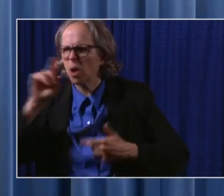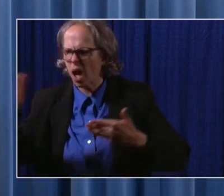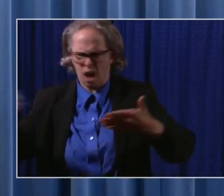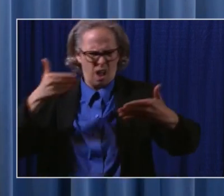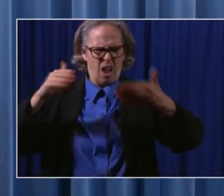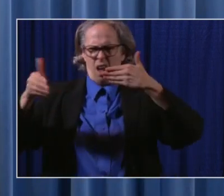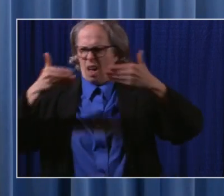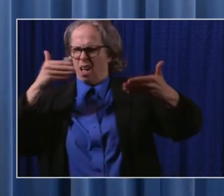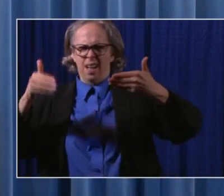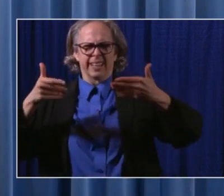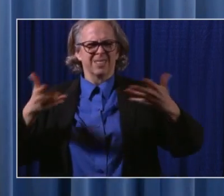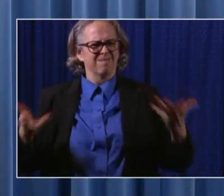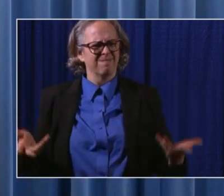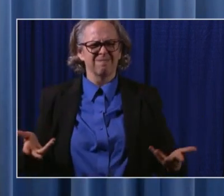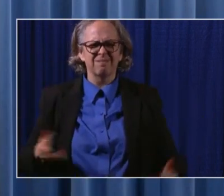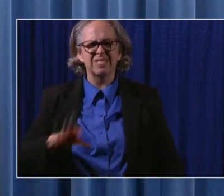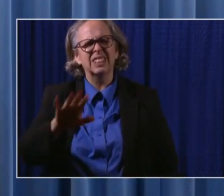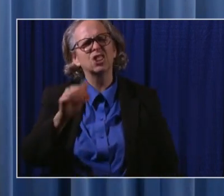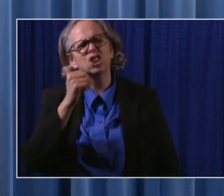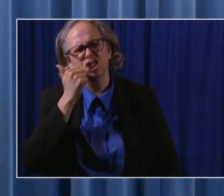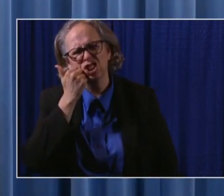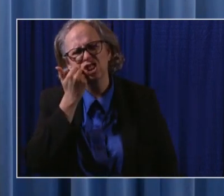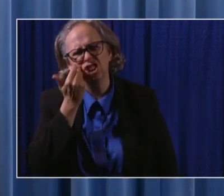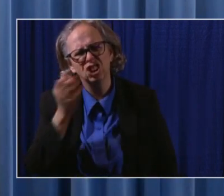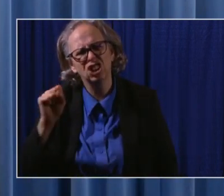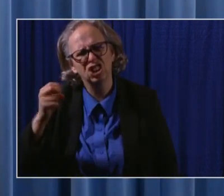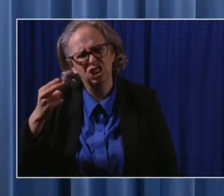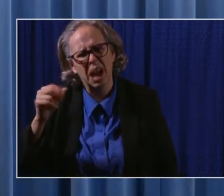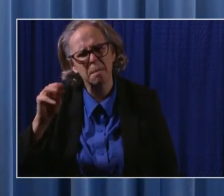that's just a real shame. It's a real shame.